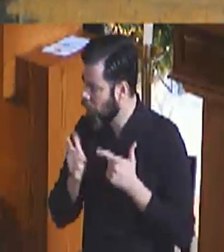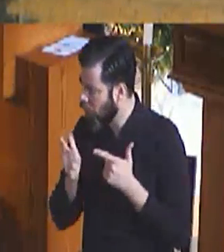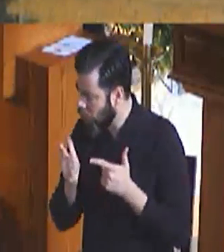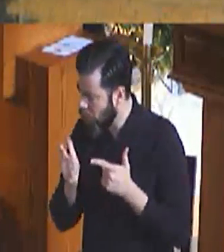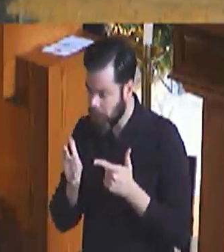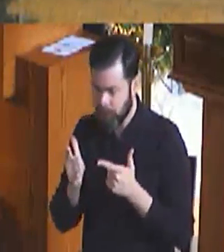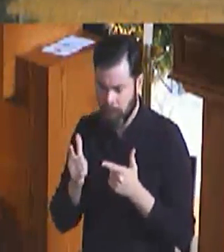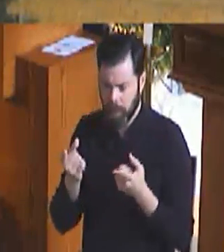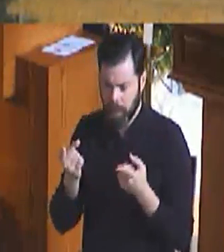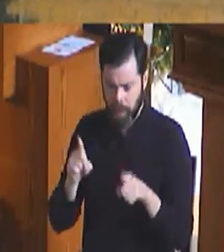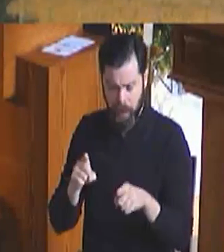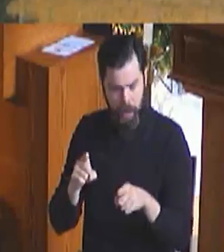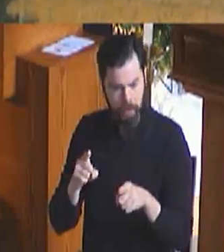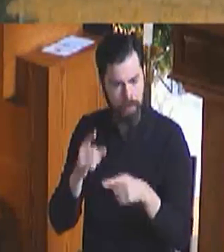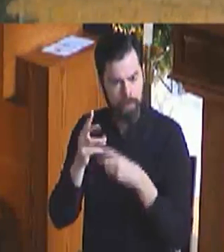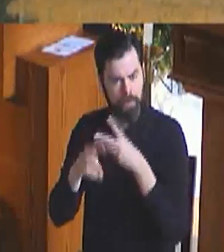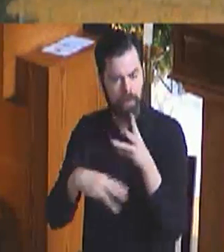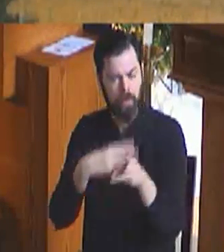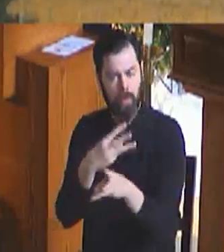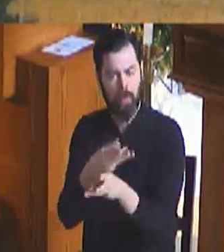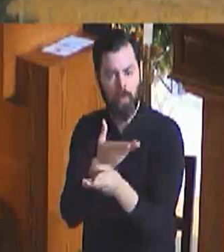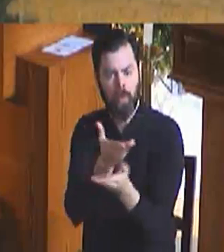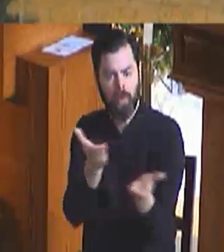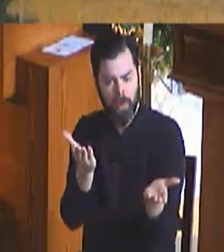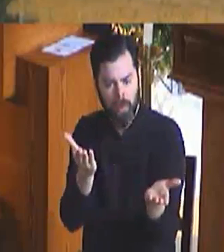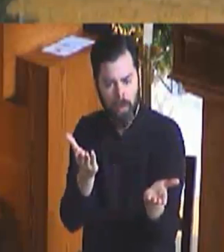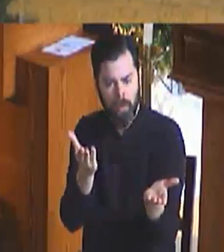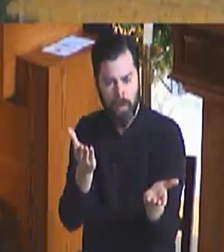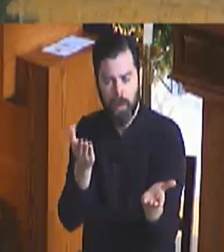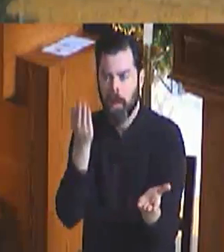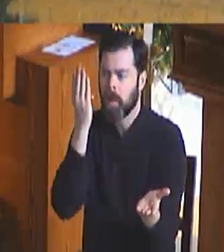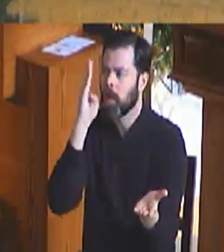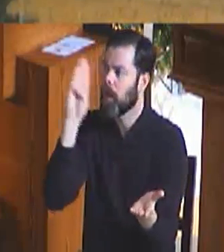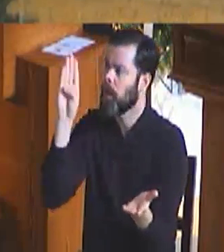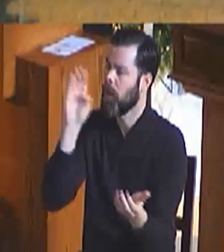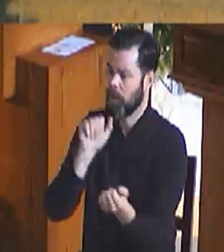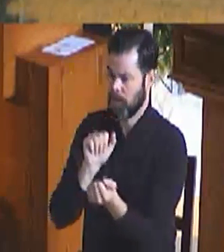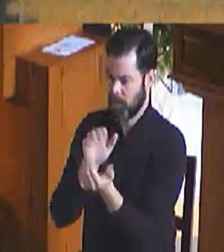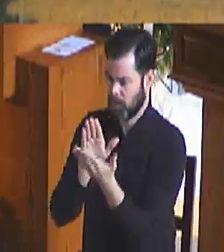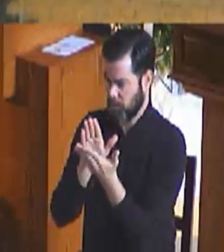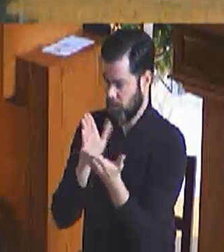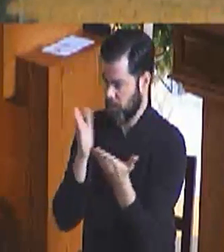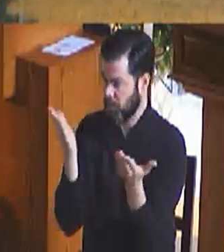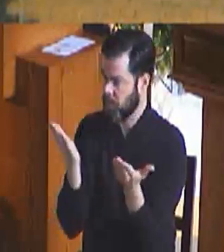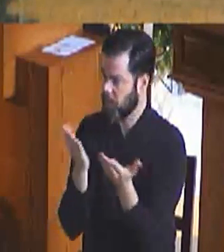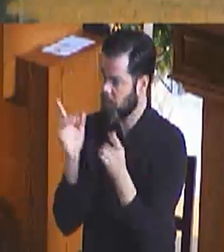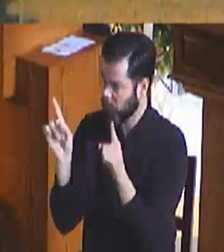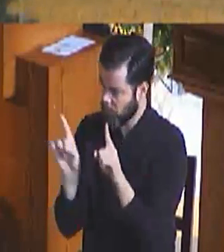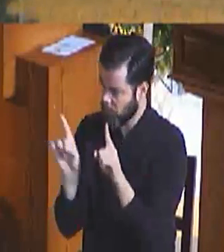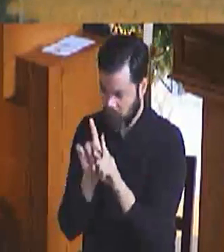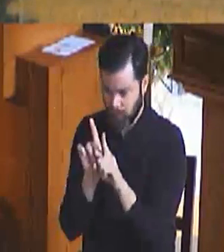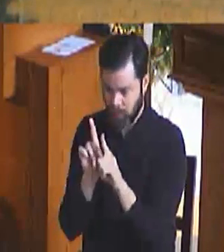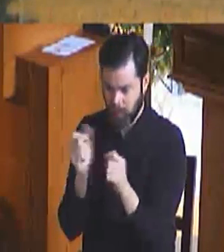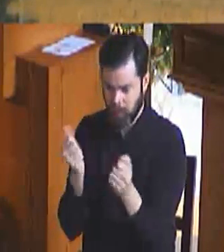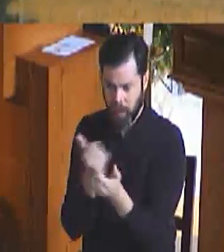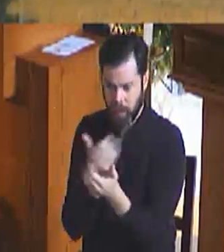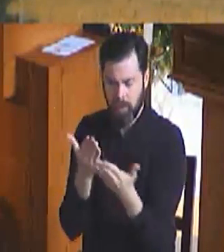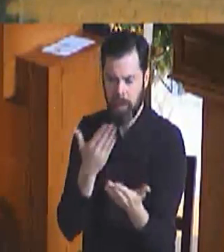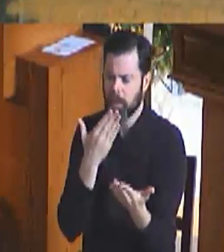world, God is present and everything is